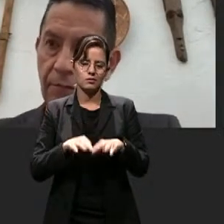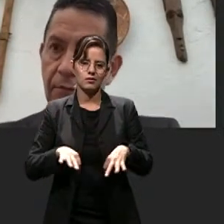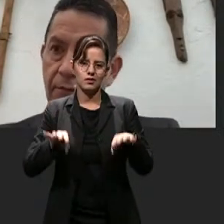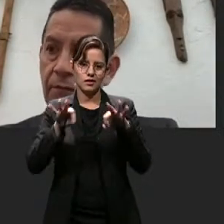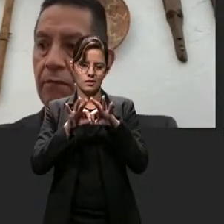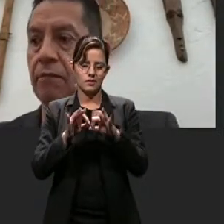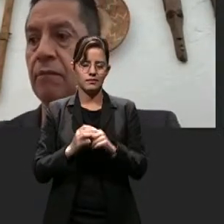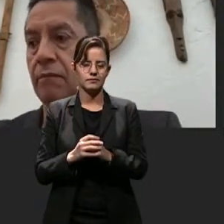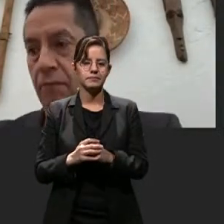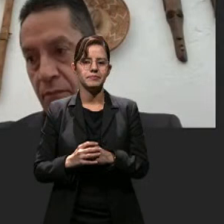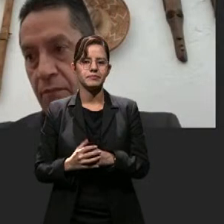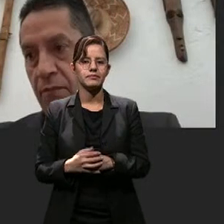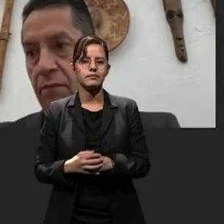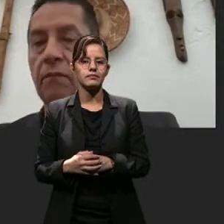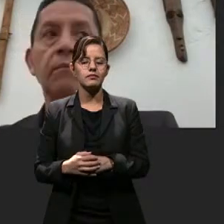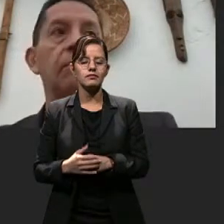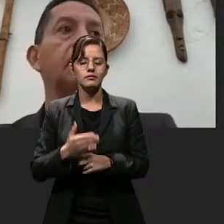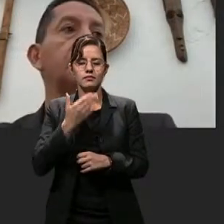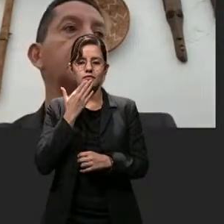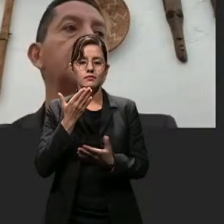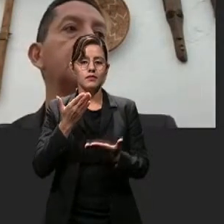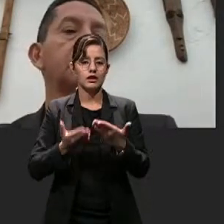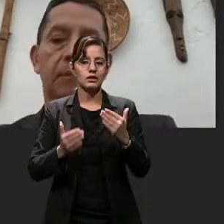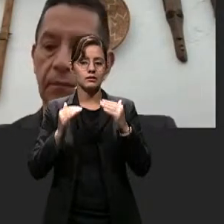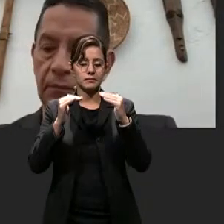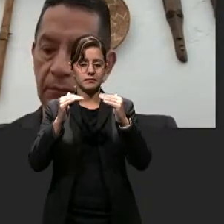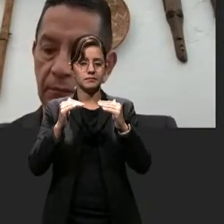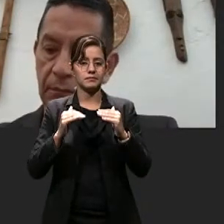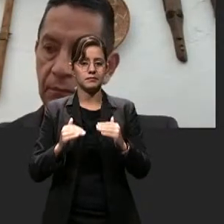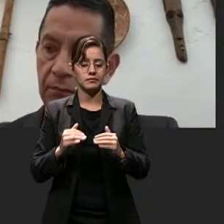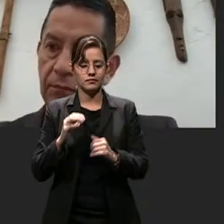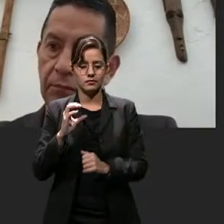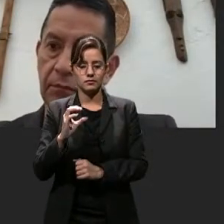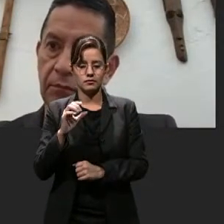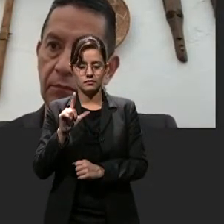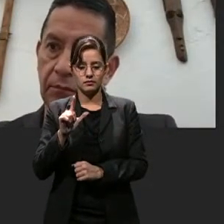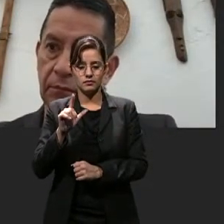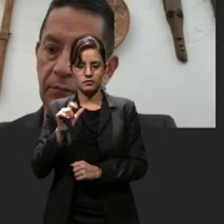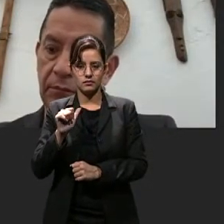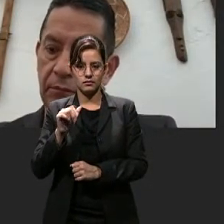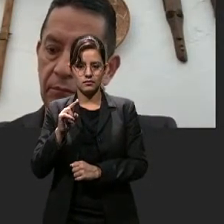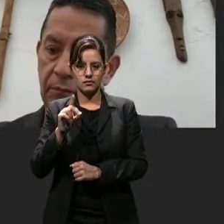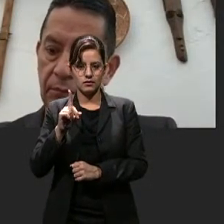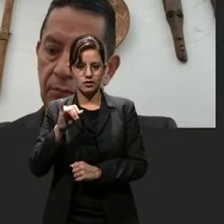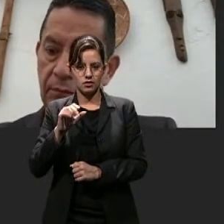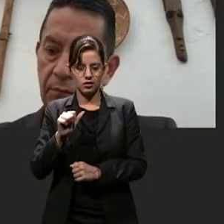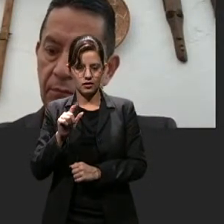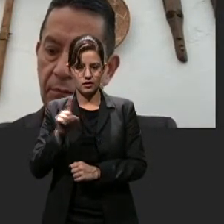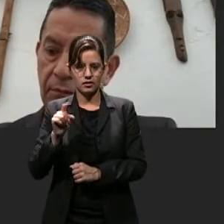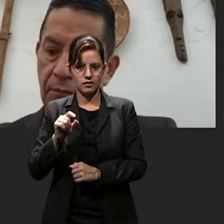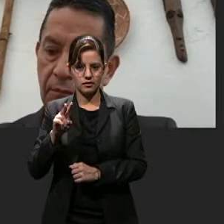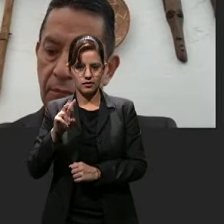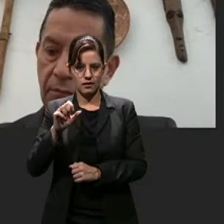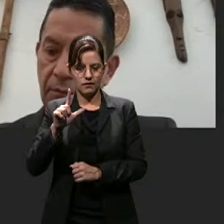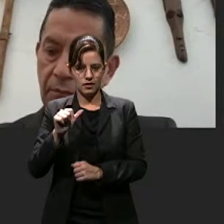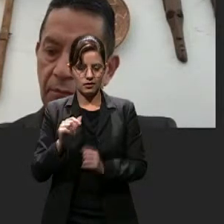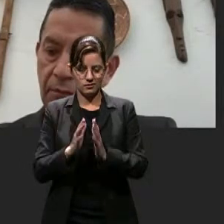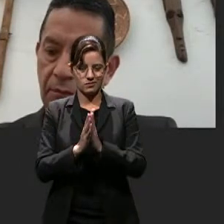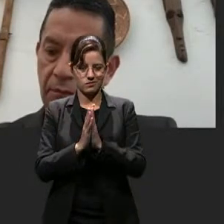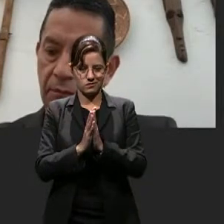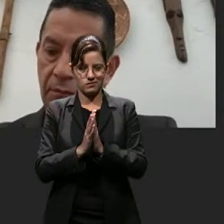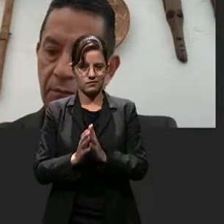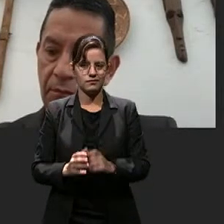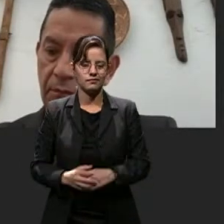And you respected the time, so thank you very much, because that's very important for our panel. So we give the floor now to